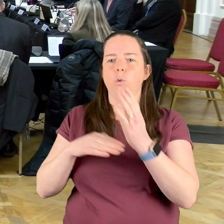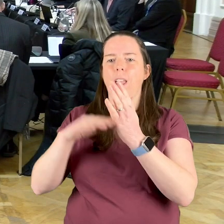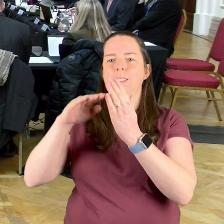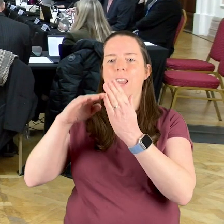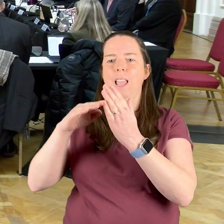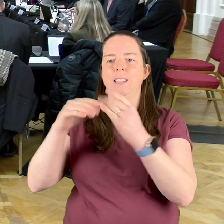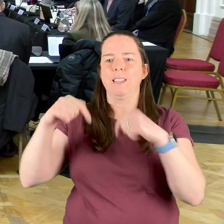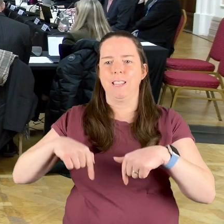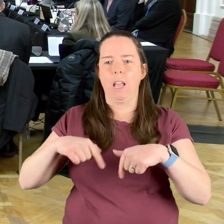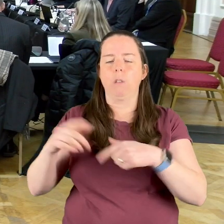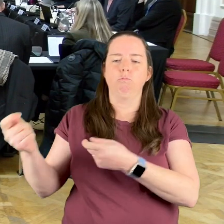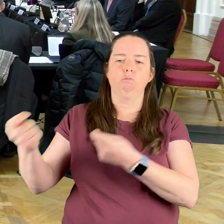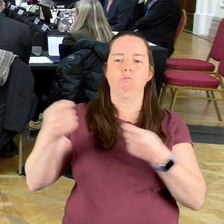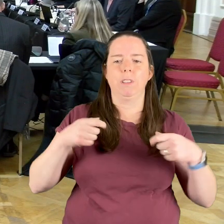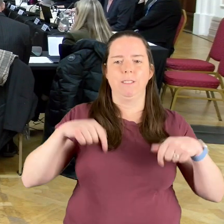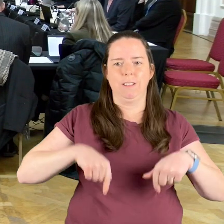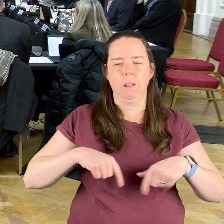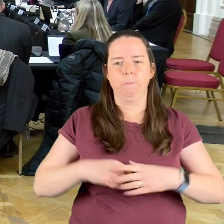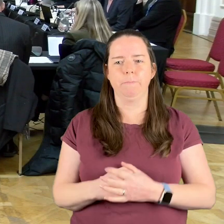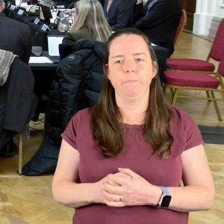here, we'll bring it there.